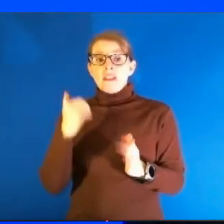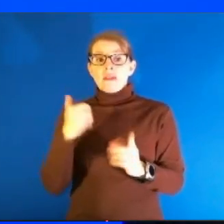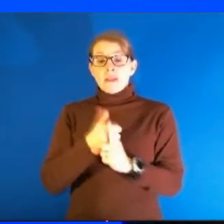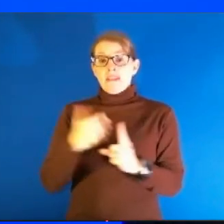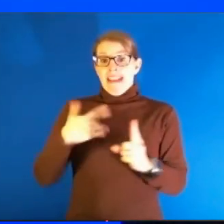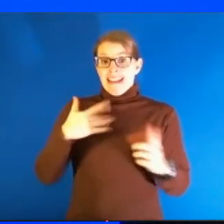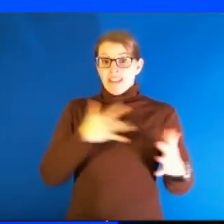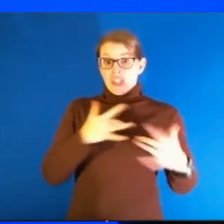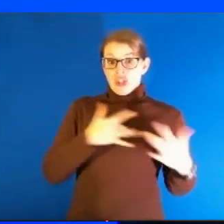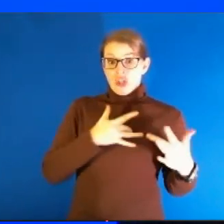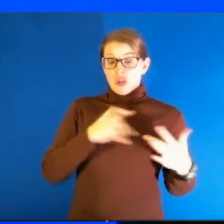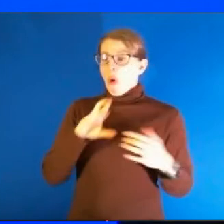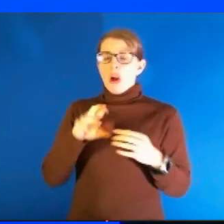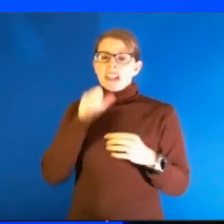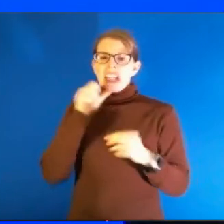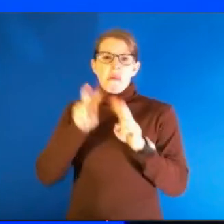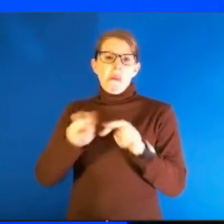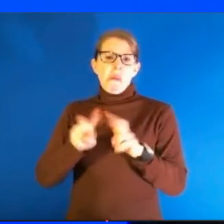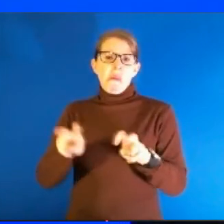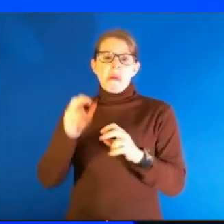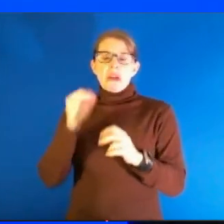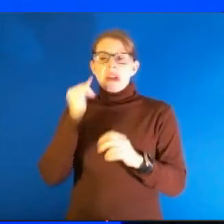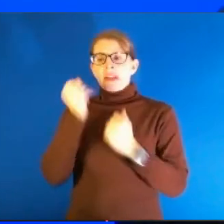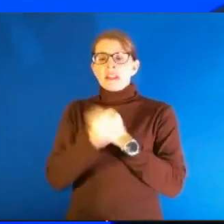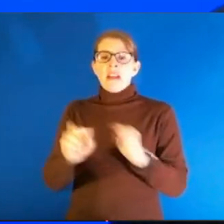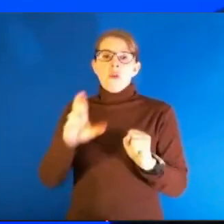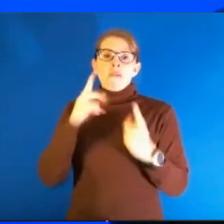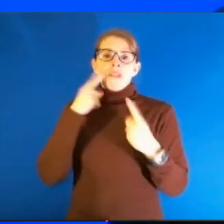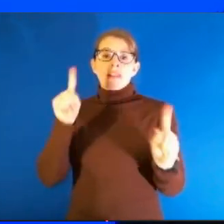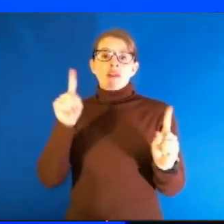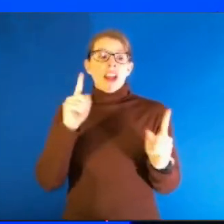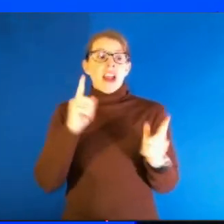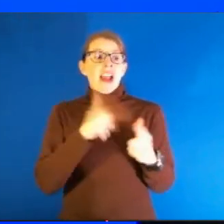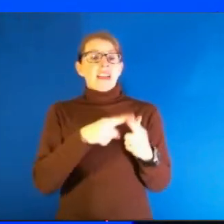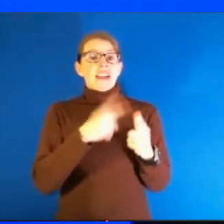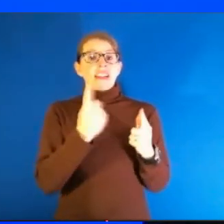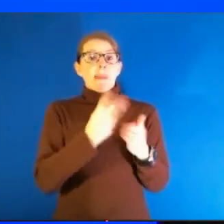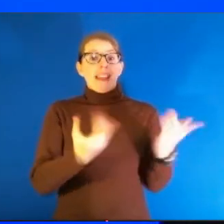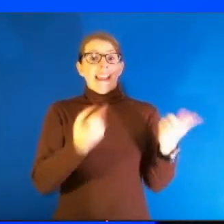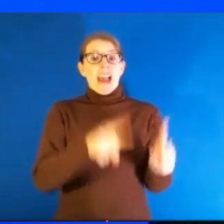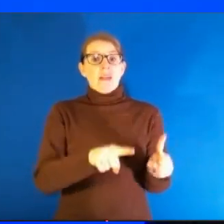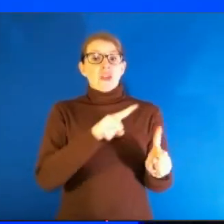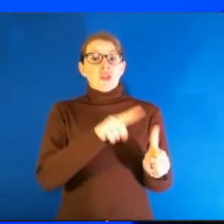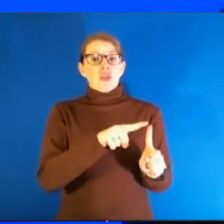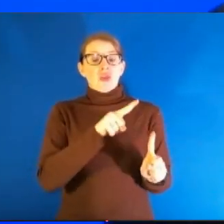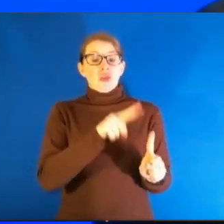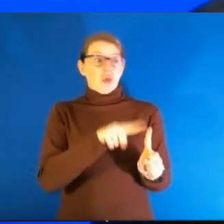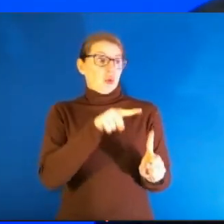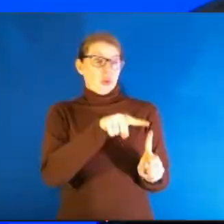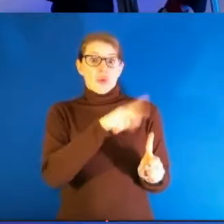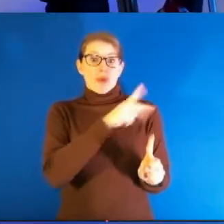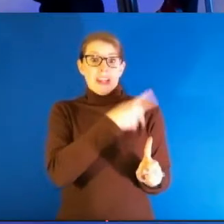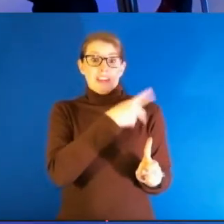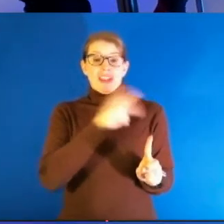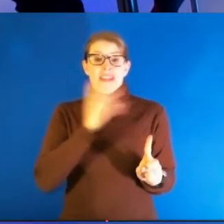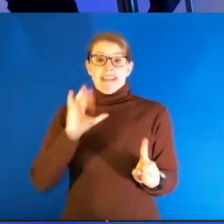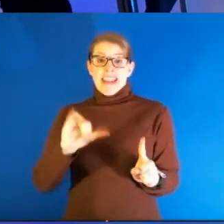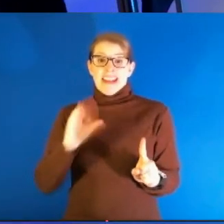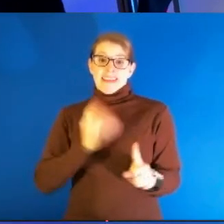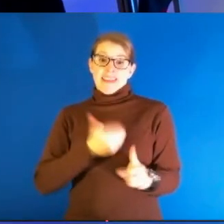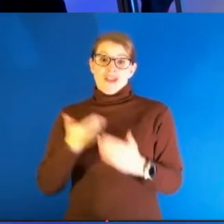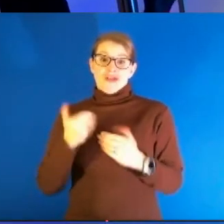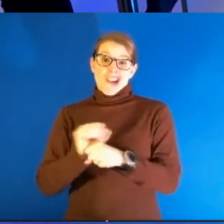really look at whether it was safe or effective, and then something happens to the patient. So, because that's their job. Yep. That's what we do. Another question is, do you